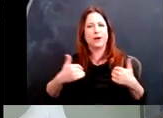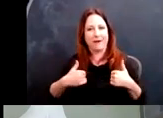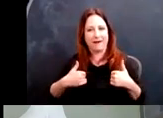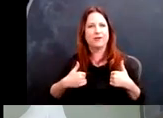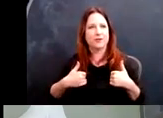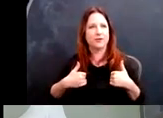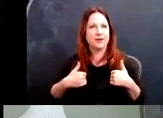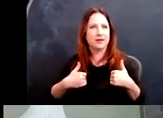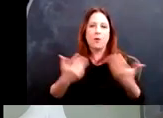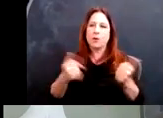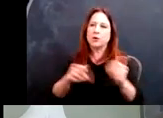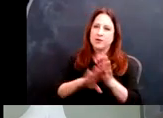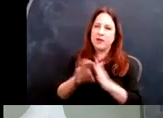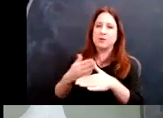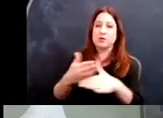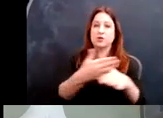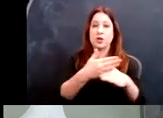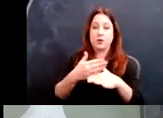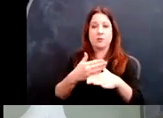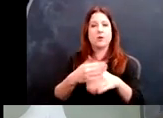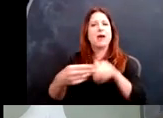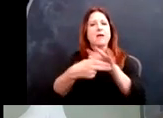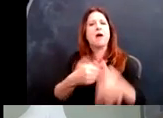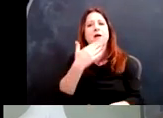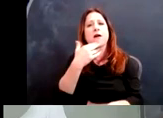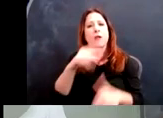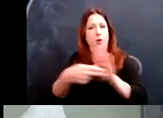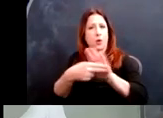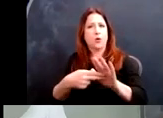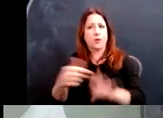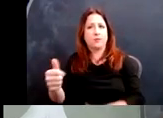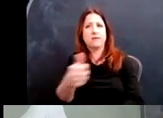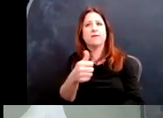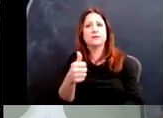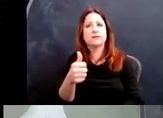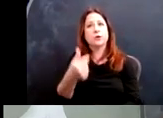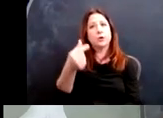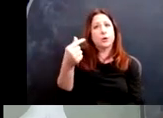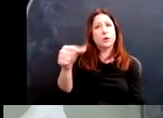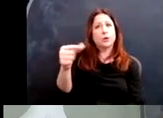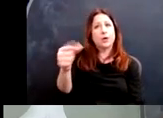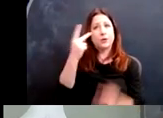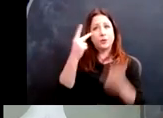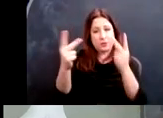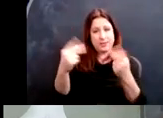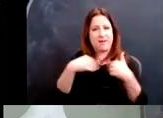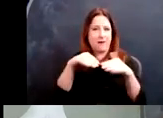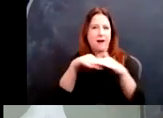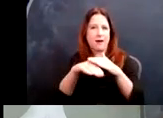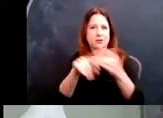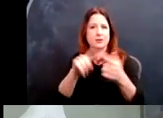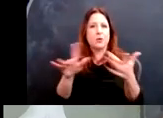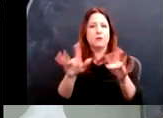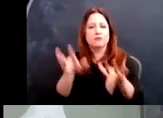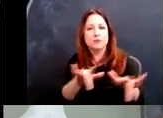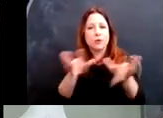share with you all. And we've color-coded them now to show you actual progress. So in green are the things that you already have access to, the video recordings